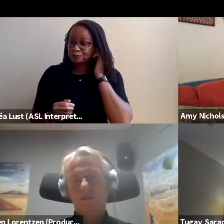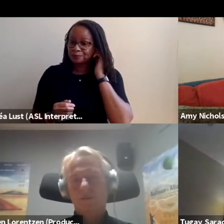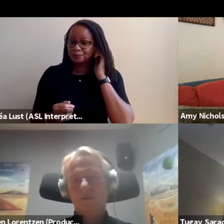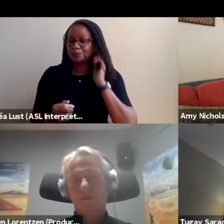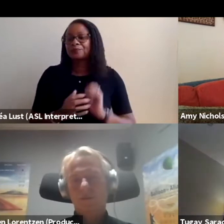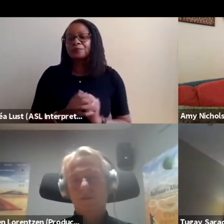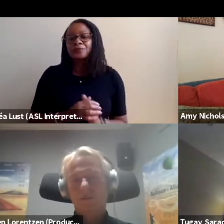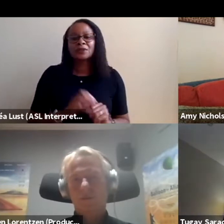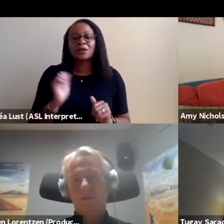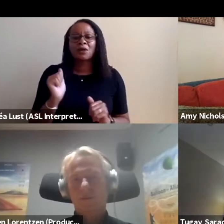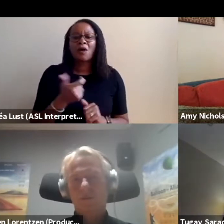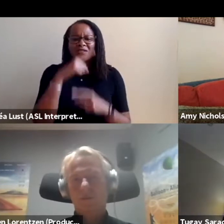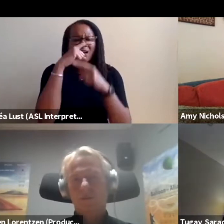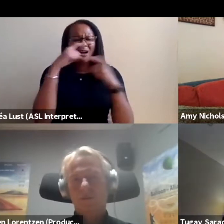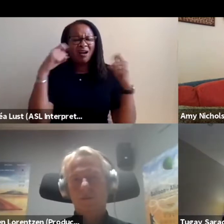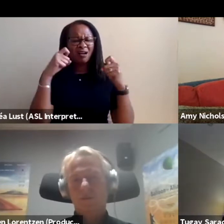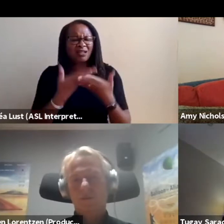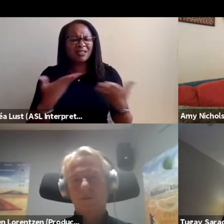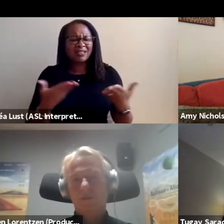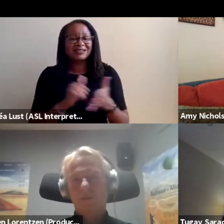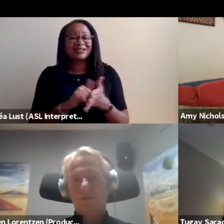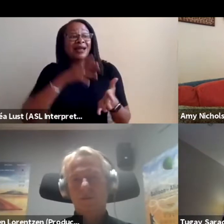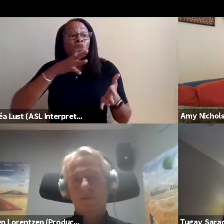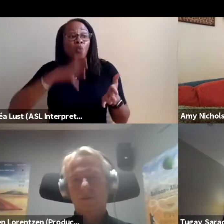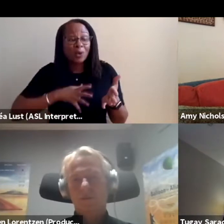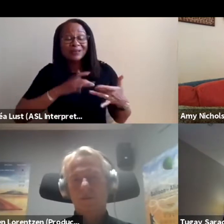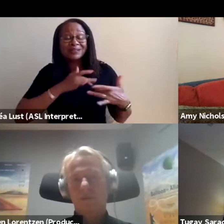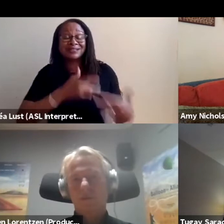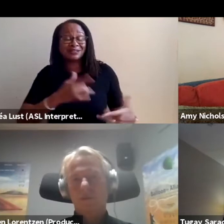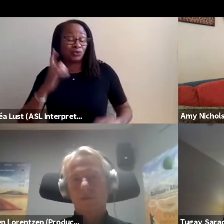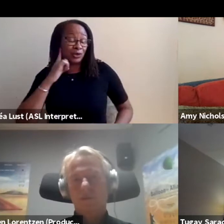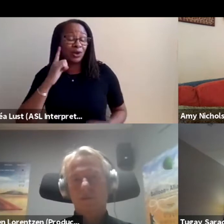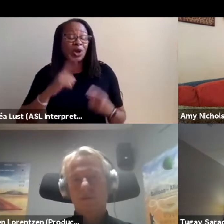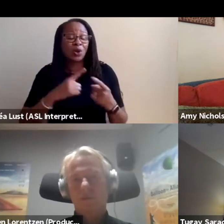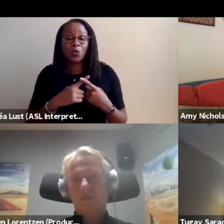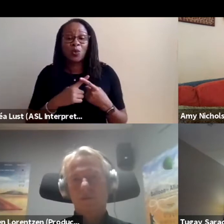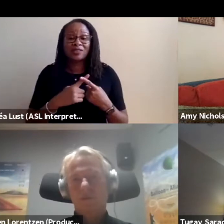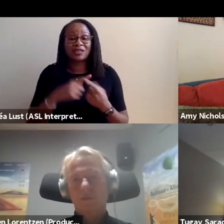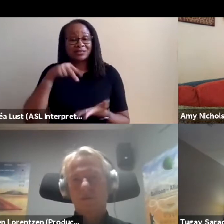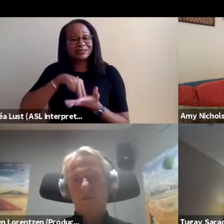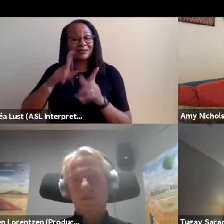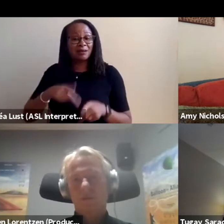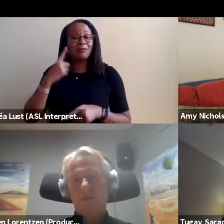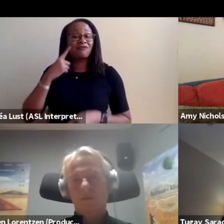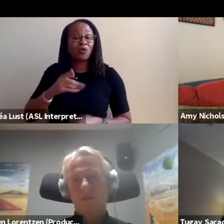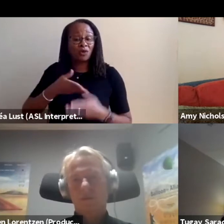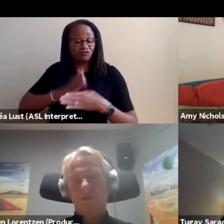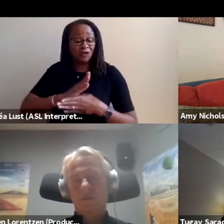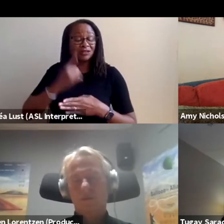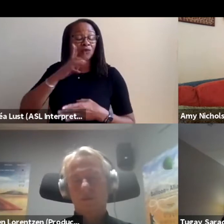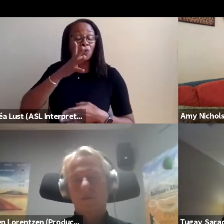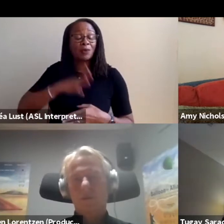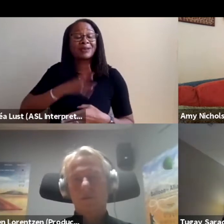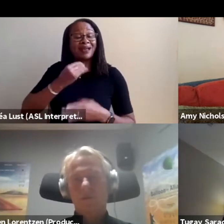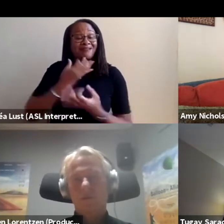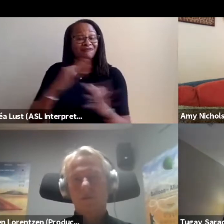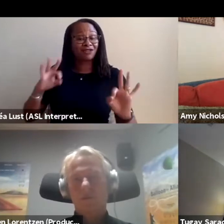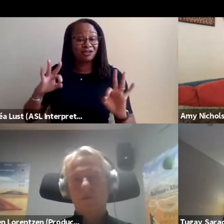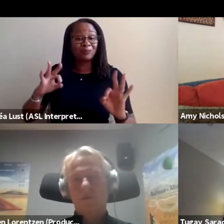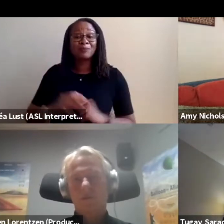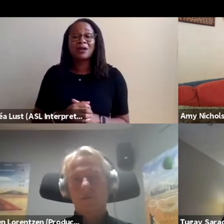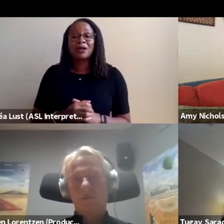all ugly things what women always hear when they stand up for women's rights and for freedom. So I get